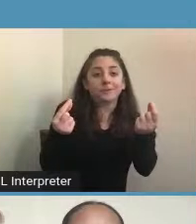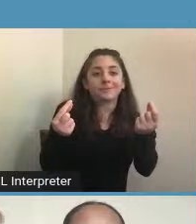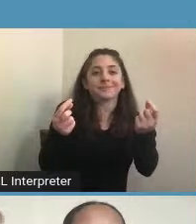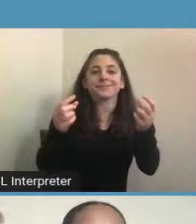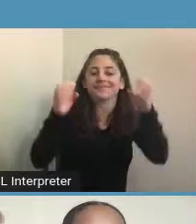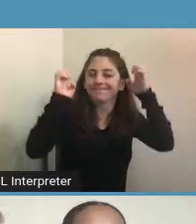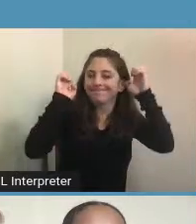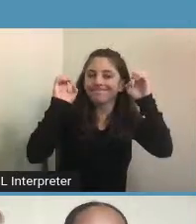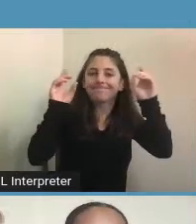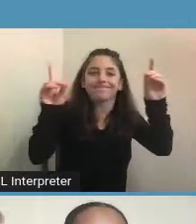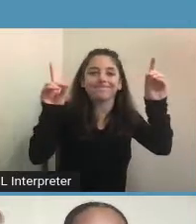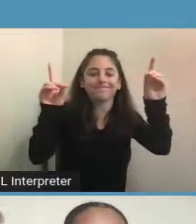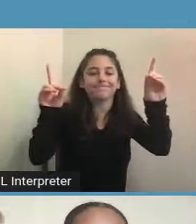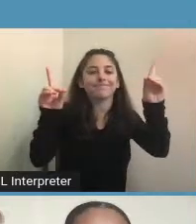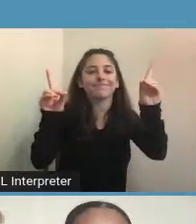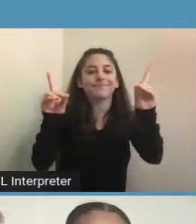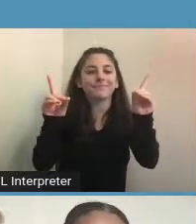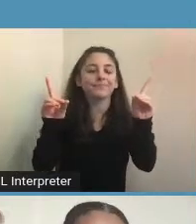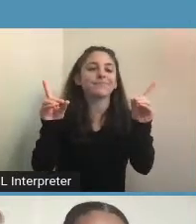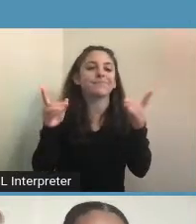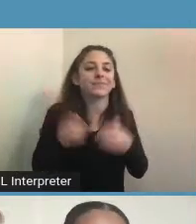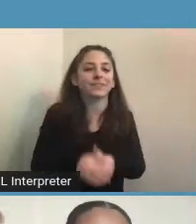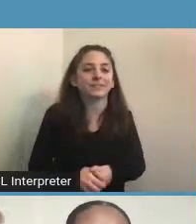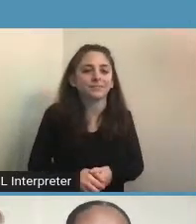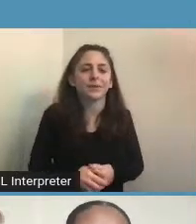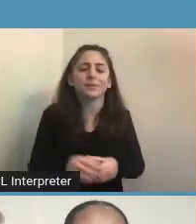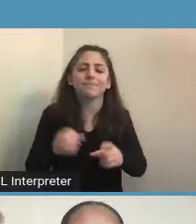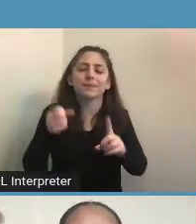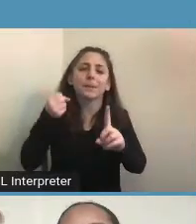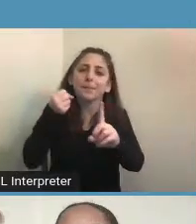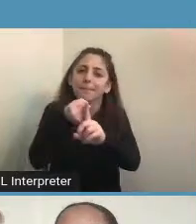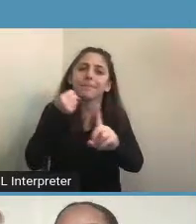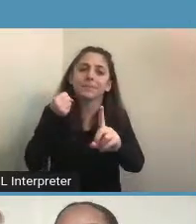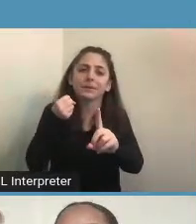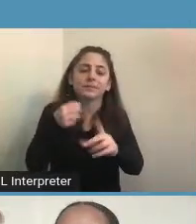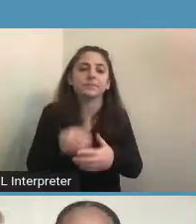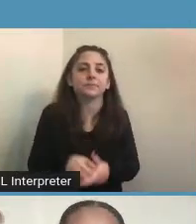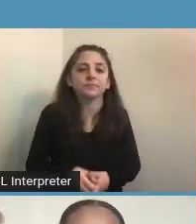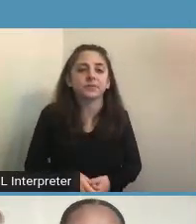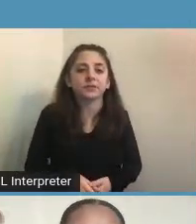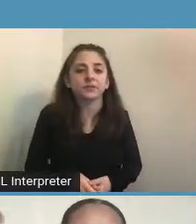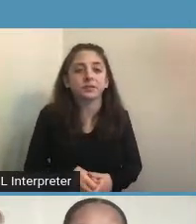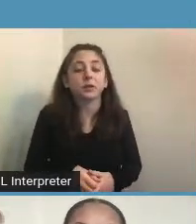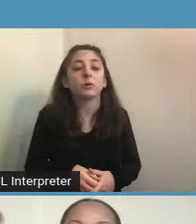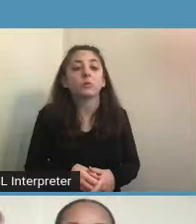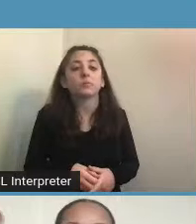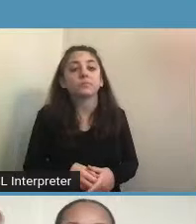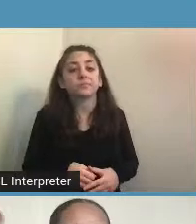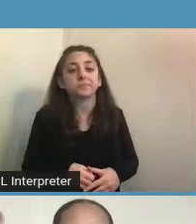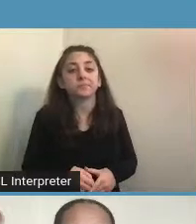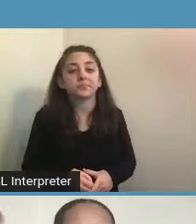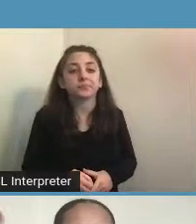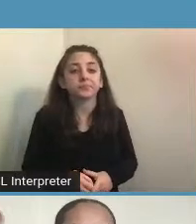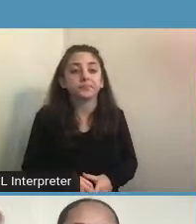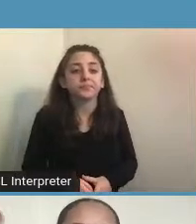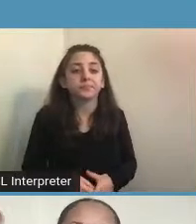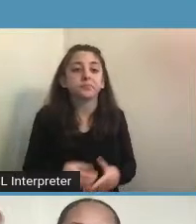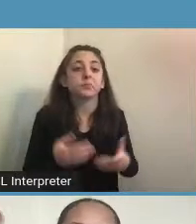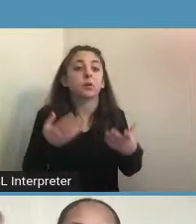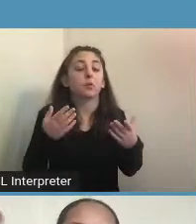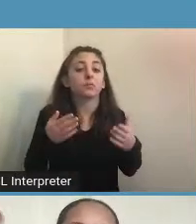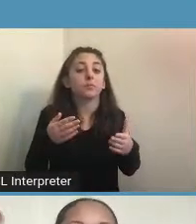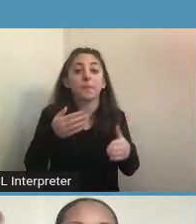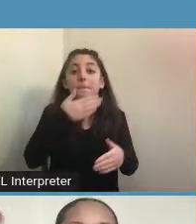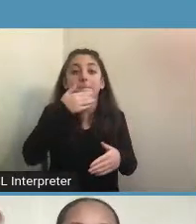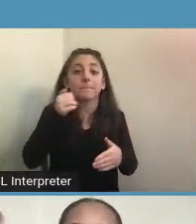and abbreviated ways, but making very large impact. And so the best way I've found to make this happen